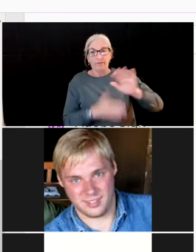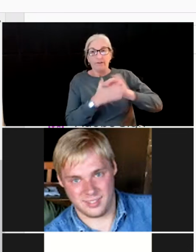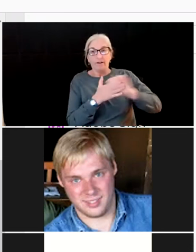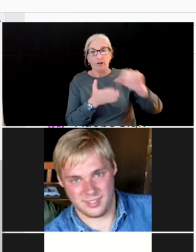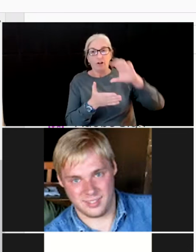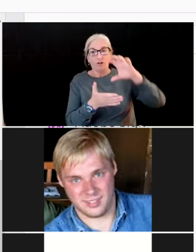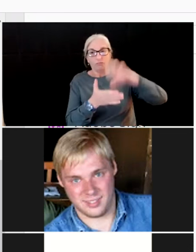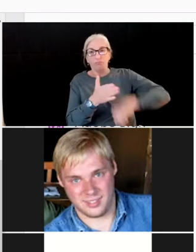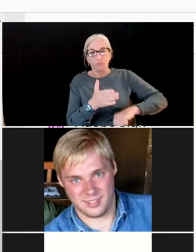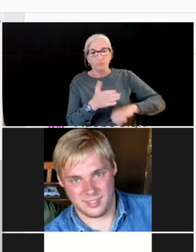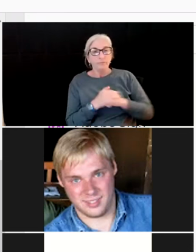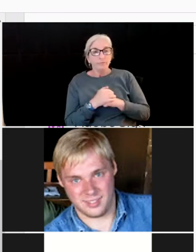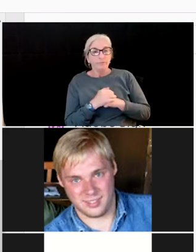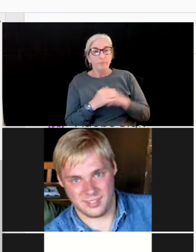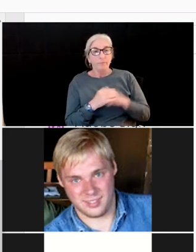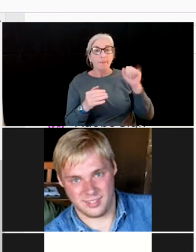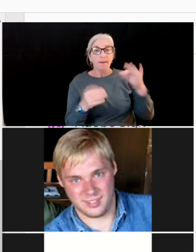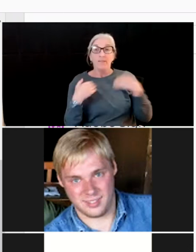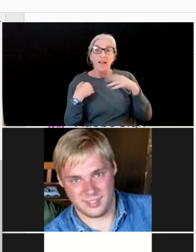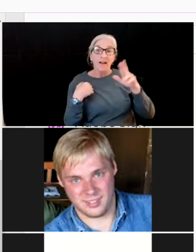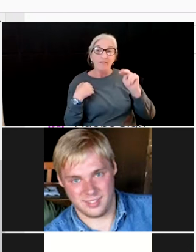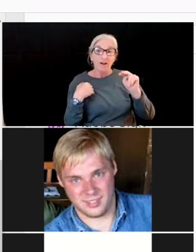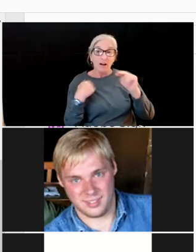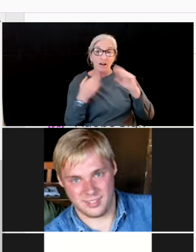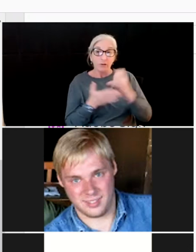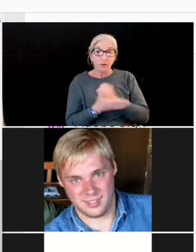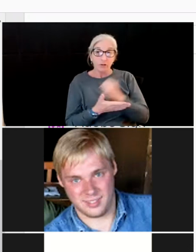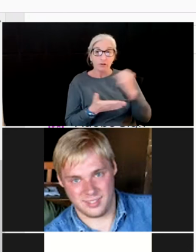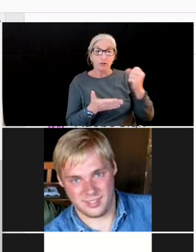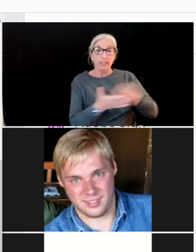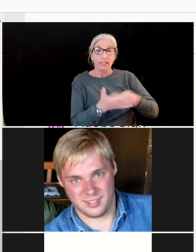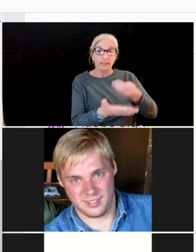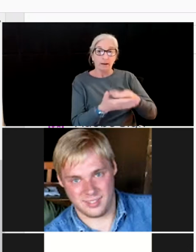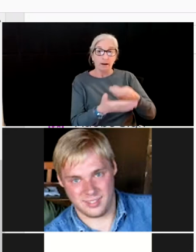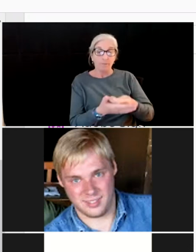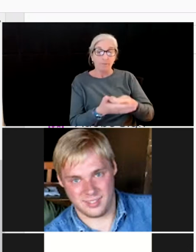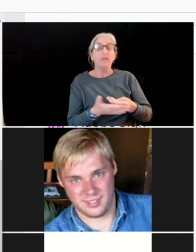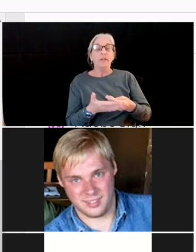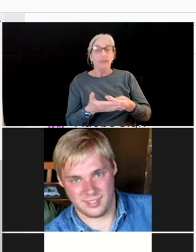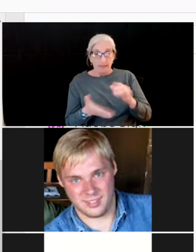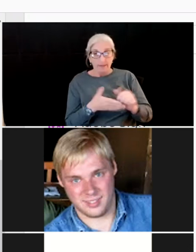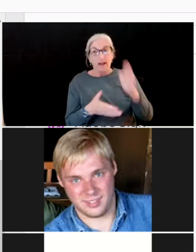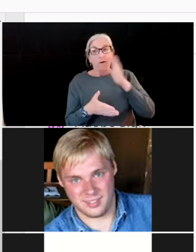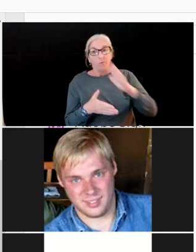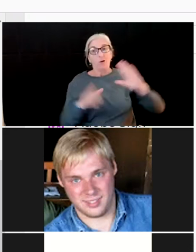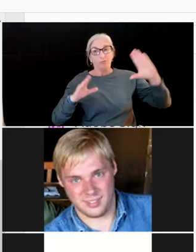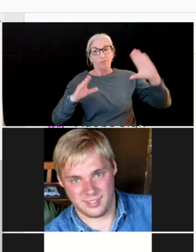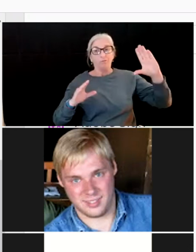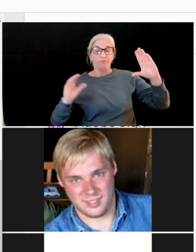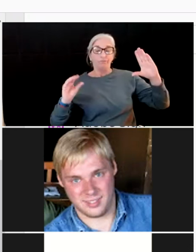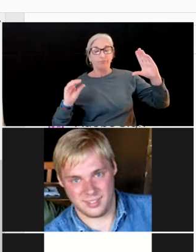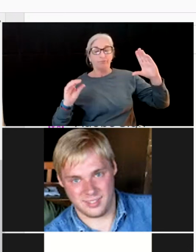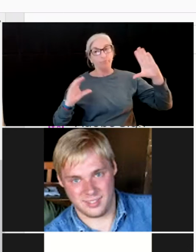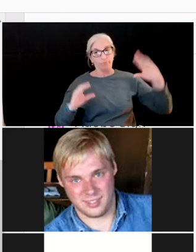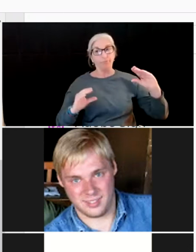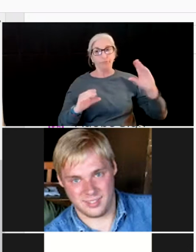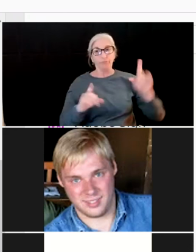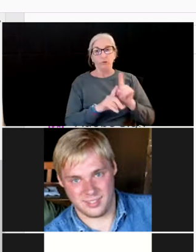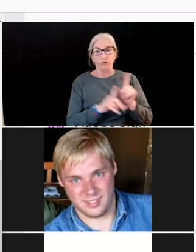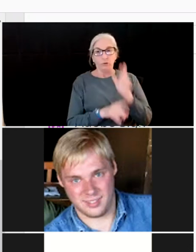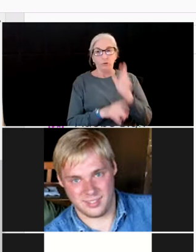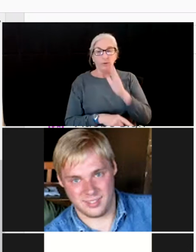for dollar, less the $20 disregard. So let me give you an example of that one. Let's say you have a client who's on